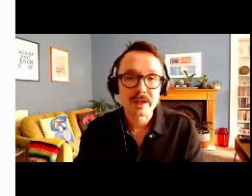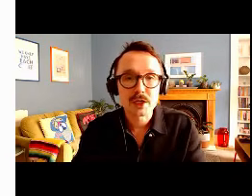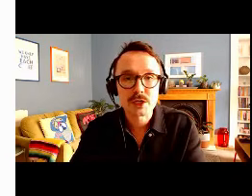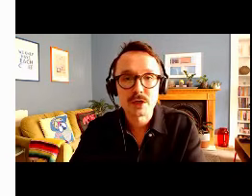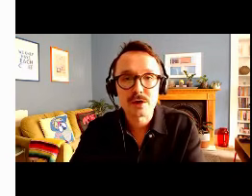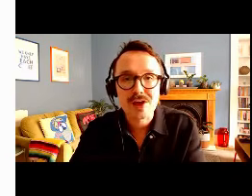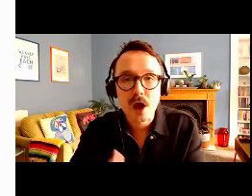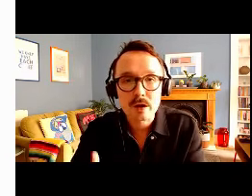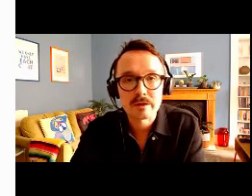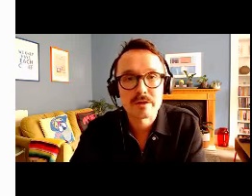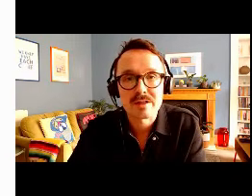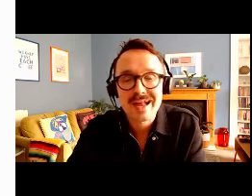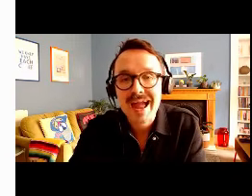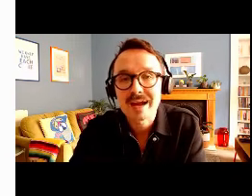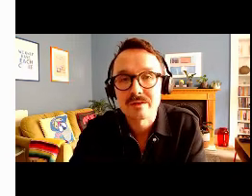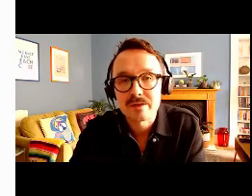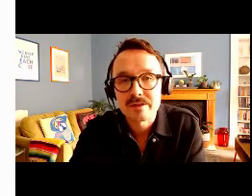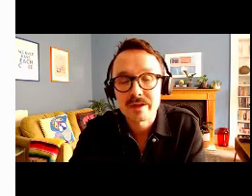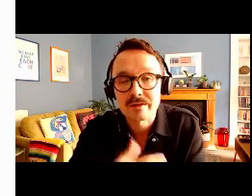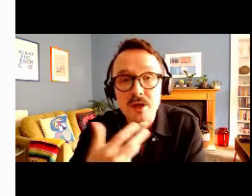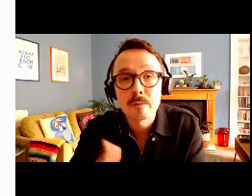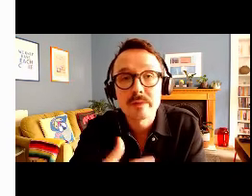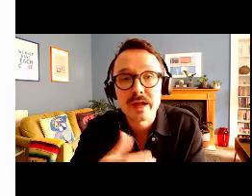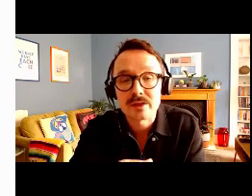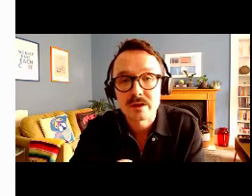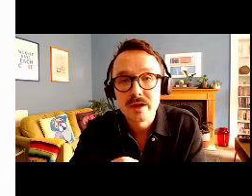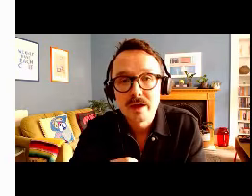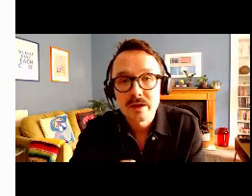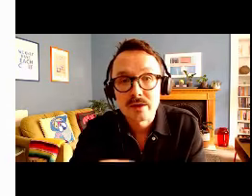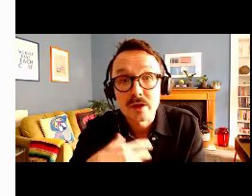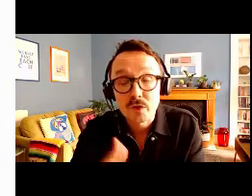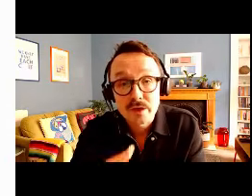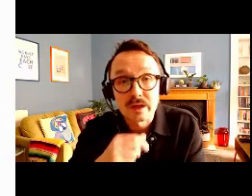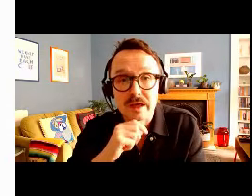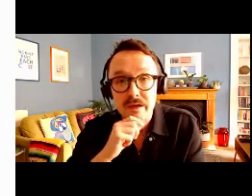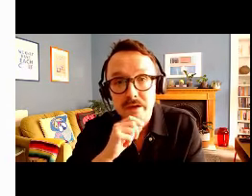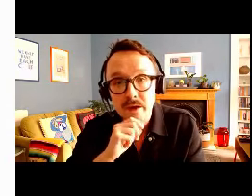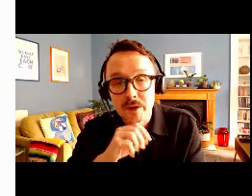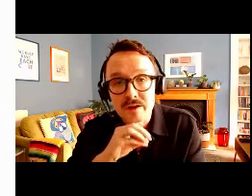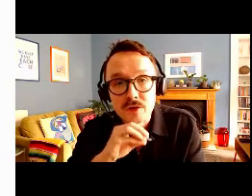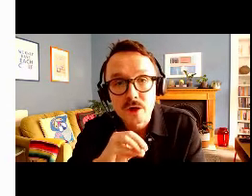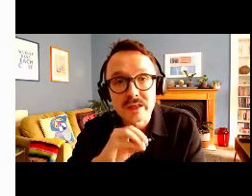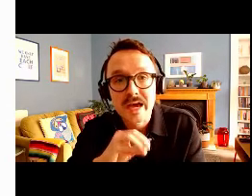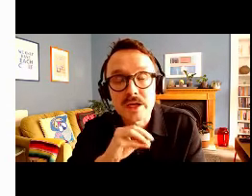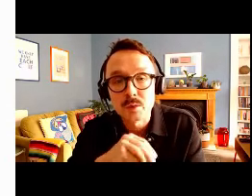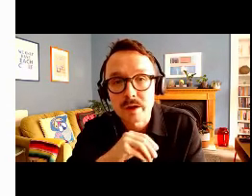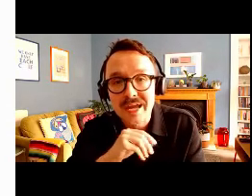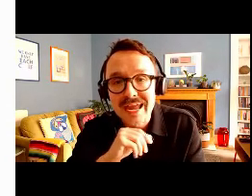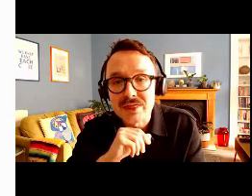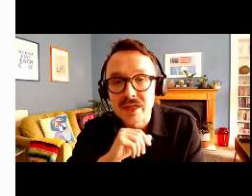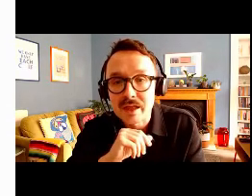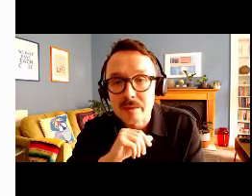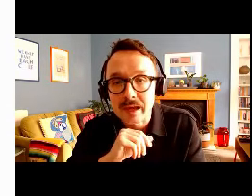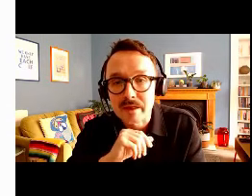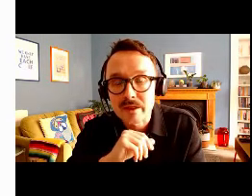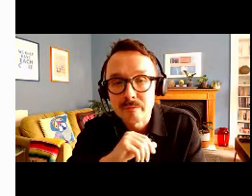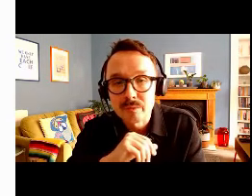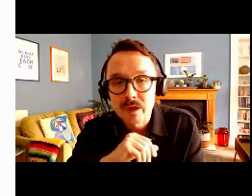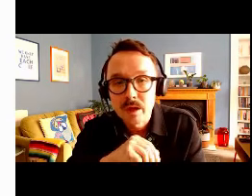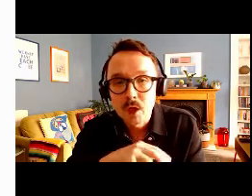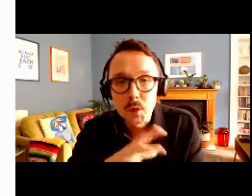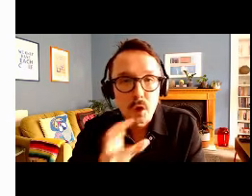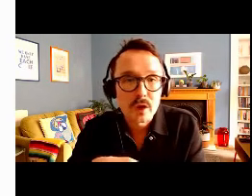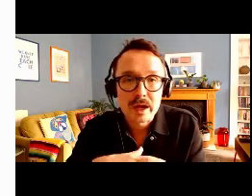researchers, practitioners, artists, and activists to kind of come together to think critically about kind of cutting edge work in this